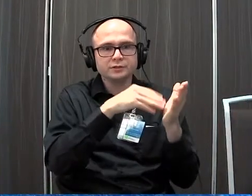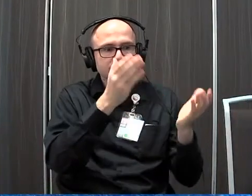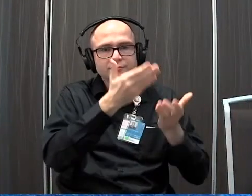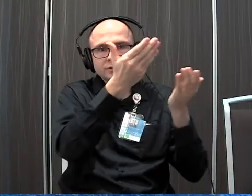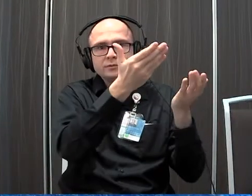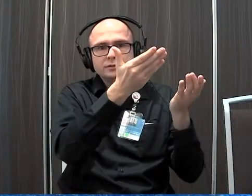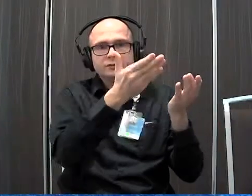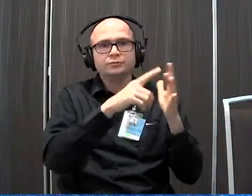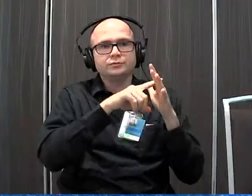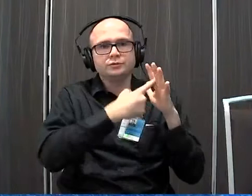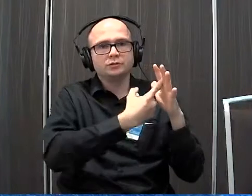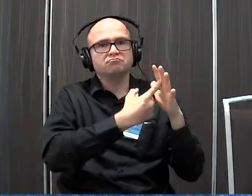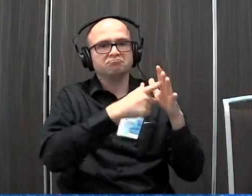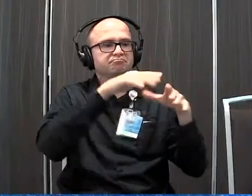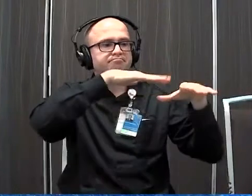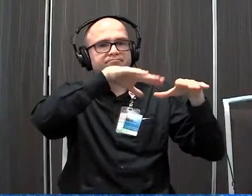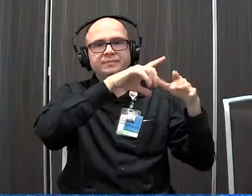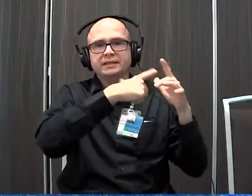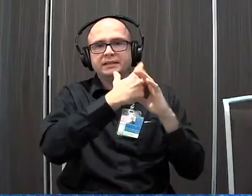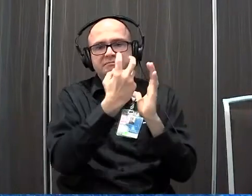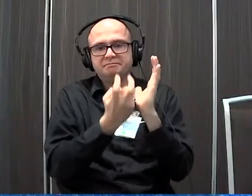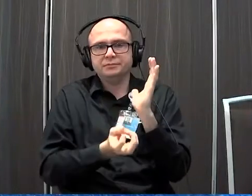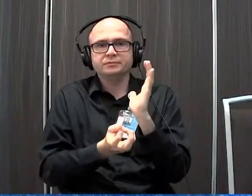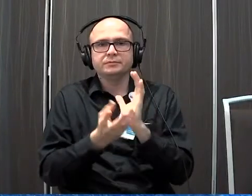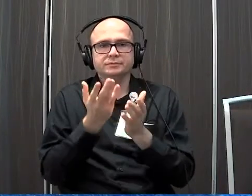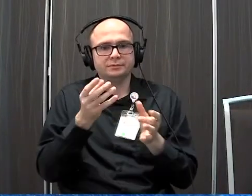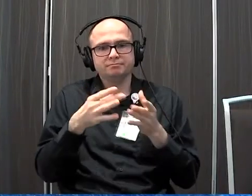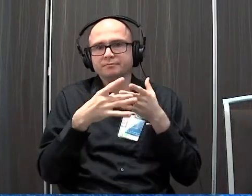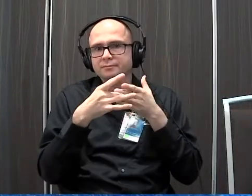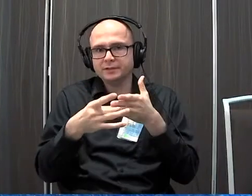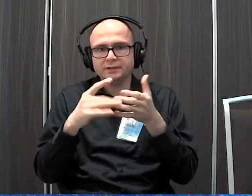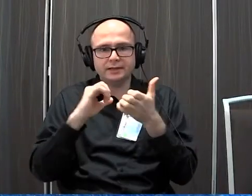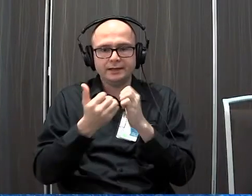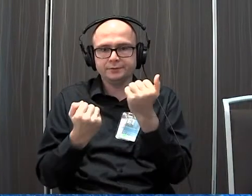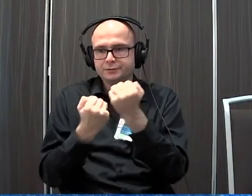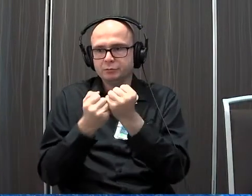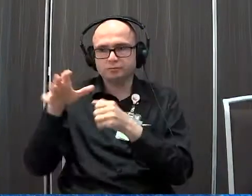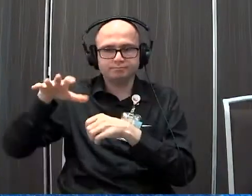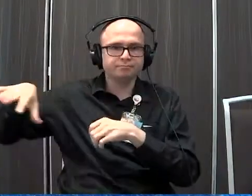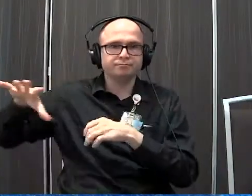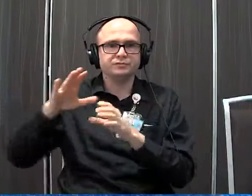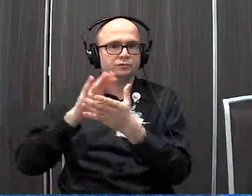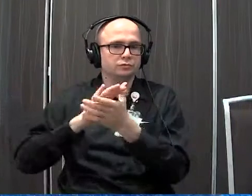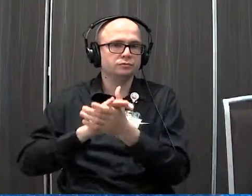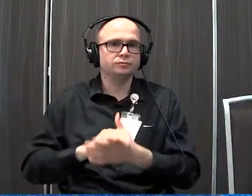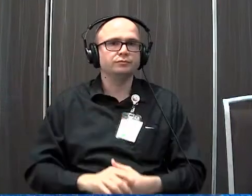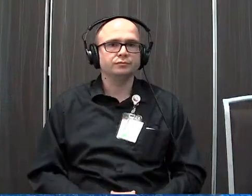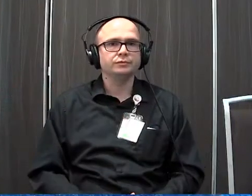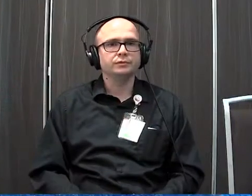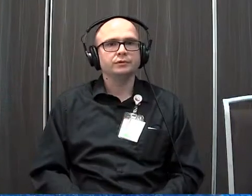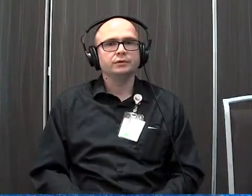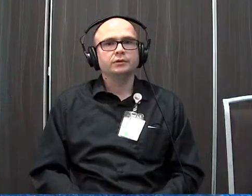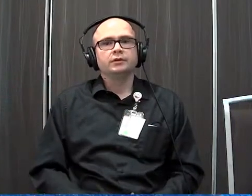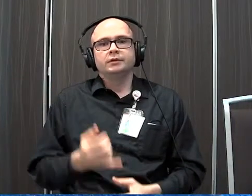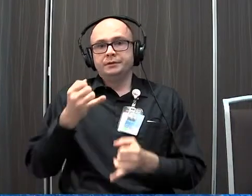there as a starting point, just to get the ball rolling and provide some guidance for how to support these students at school. And